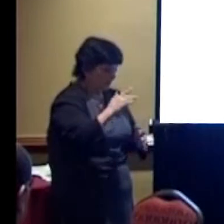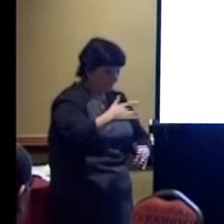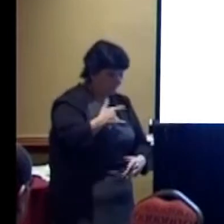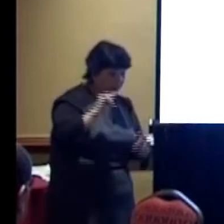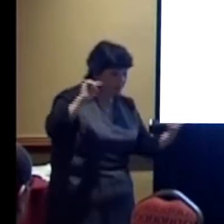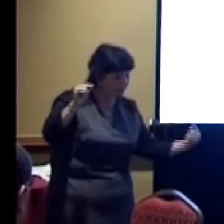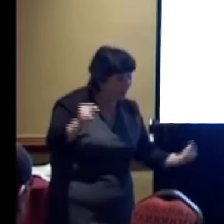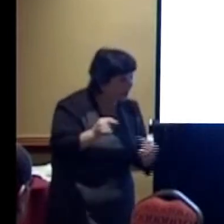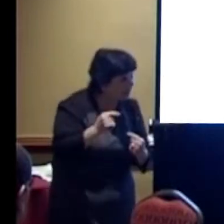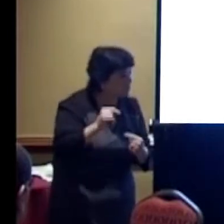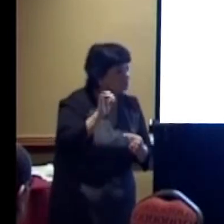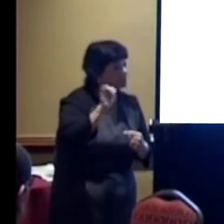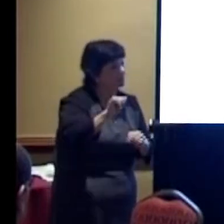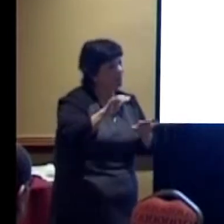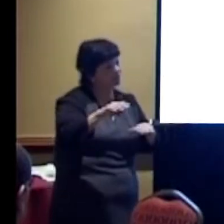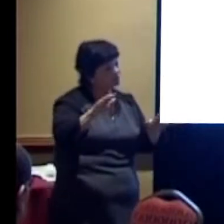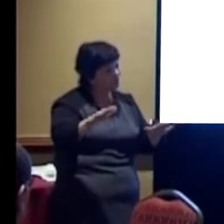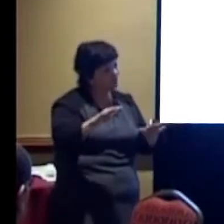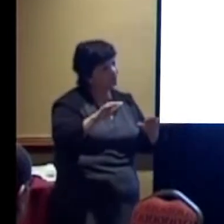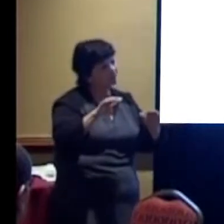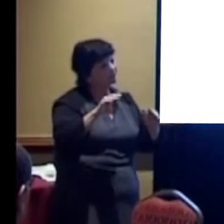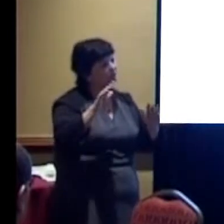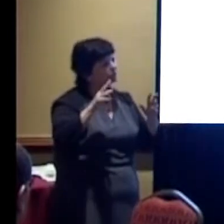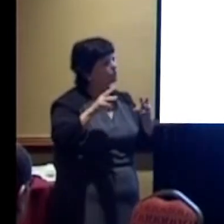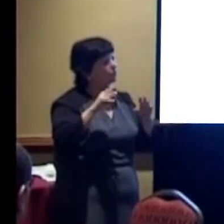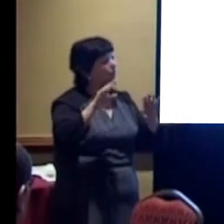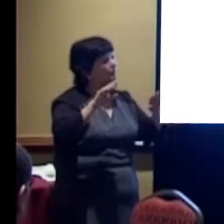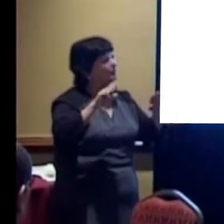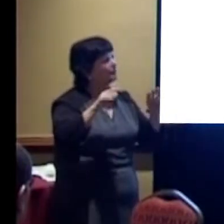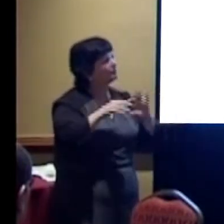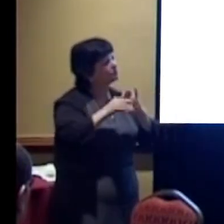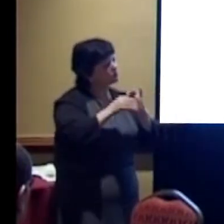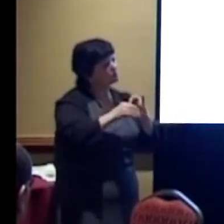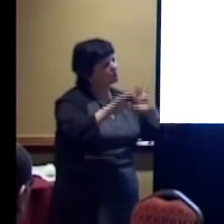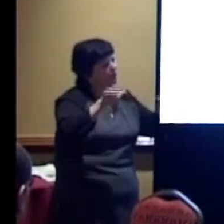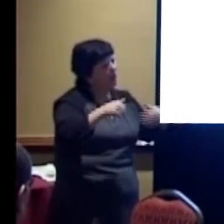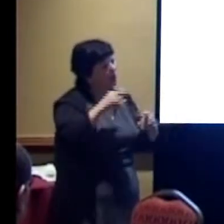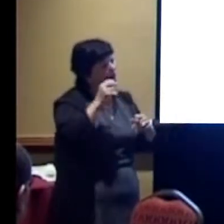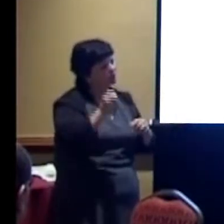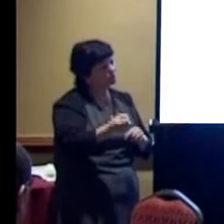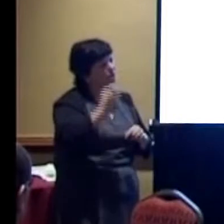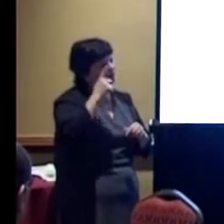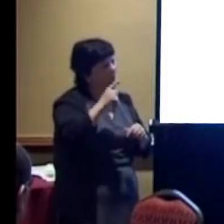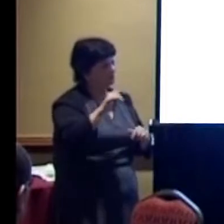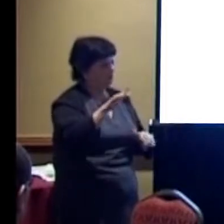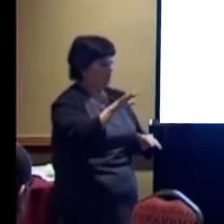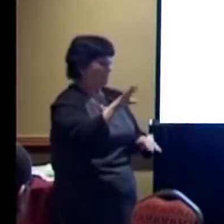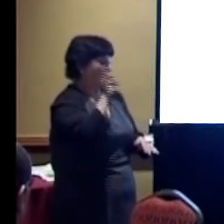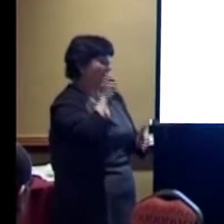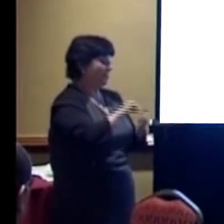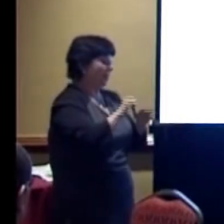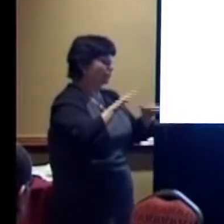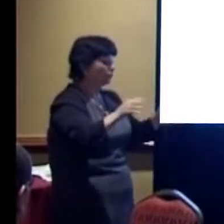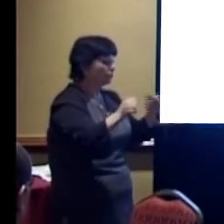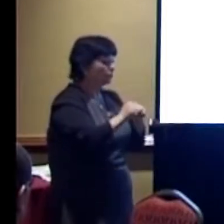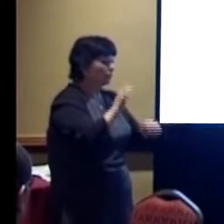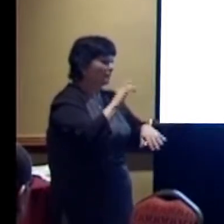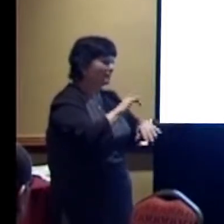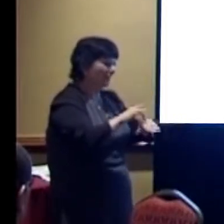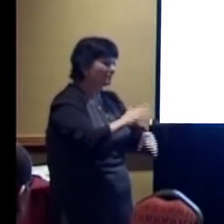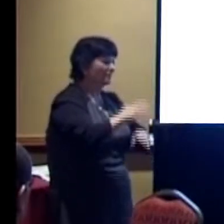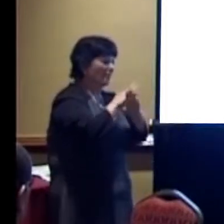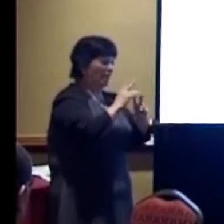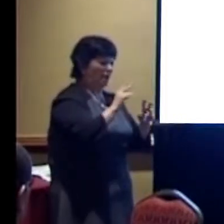painful in some ways in terms of how it's perceived. So we might find that children with tactile defensiveness are very bothered by